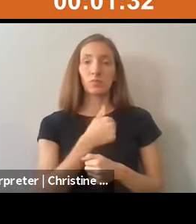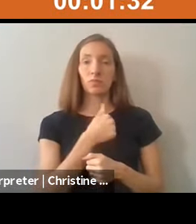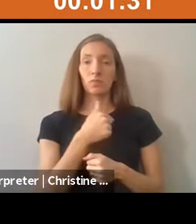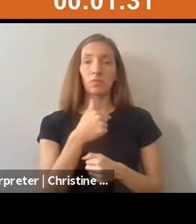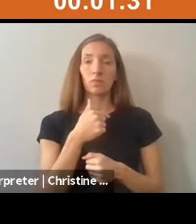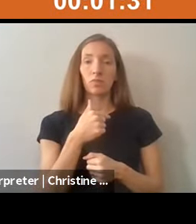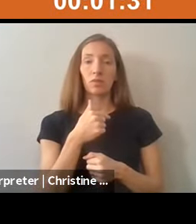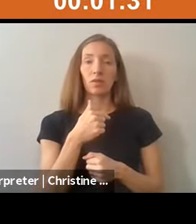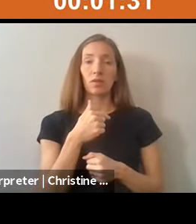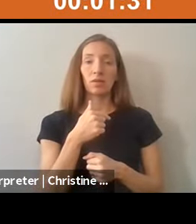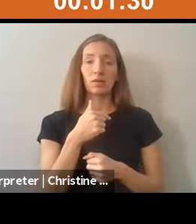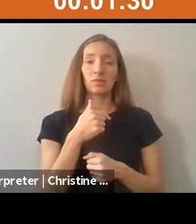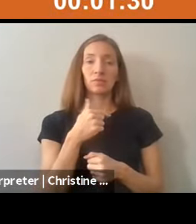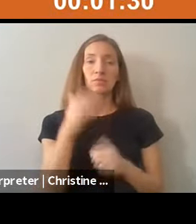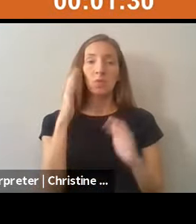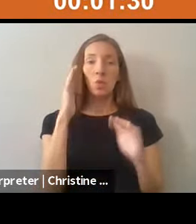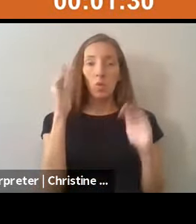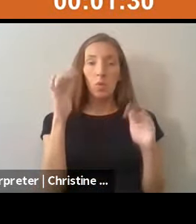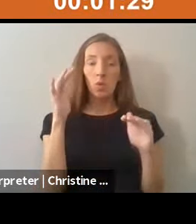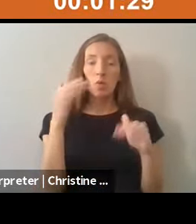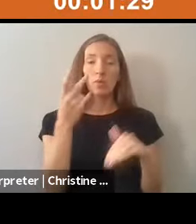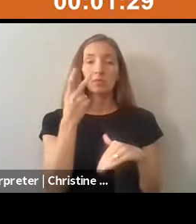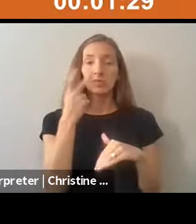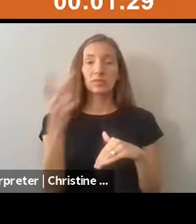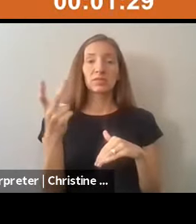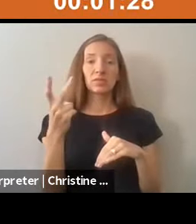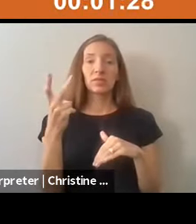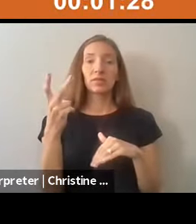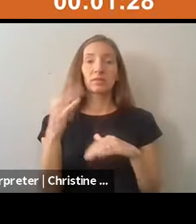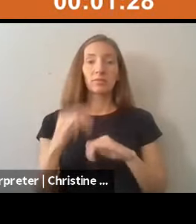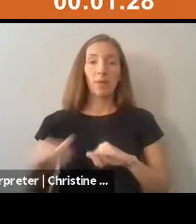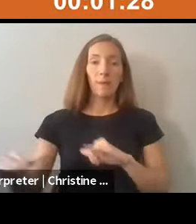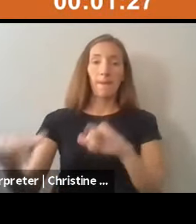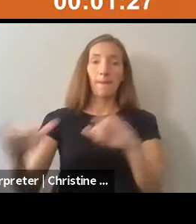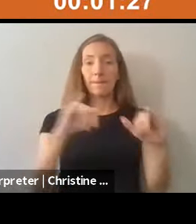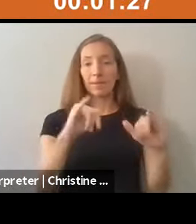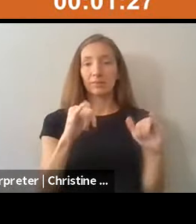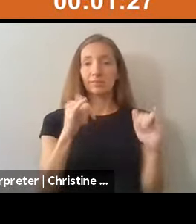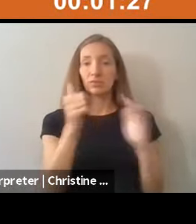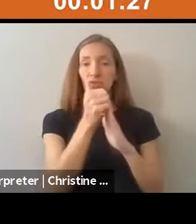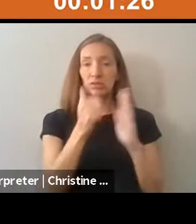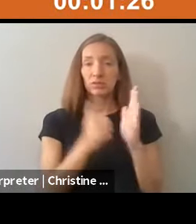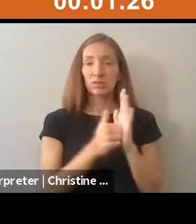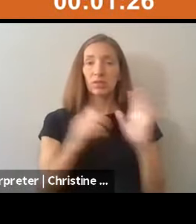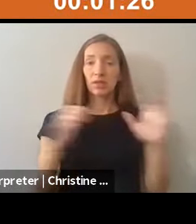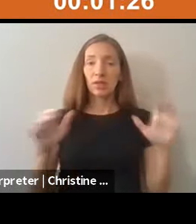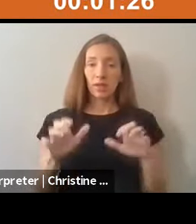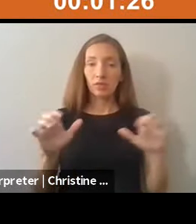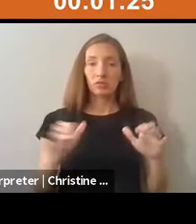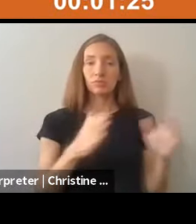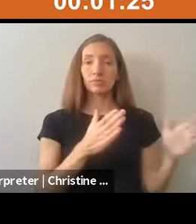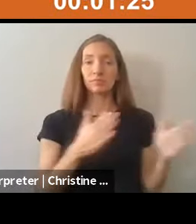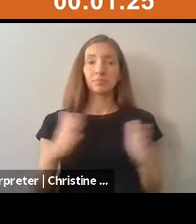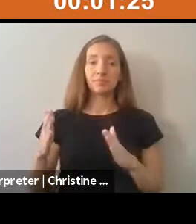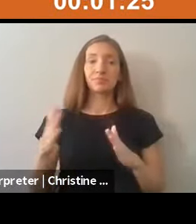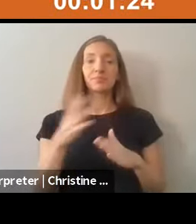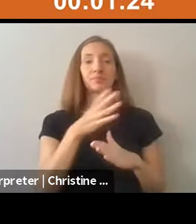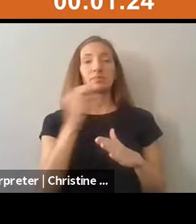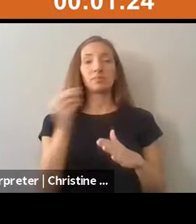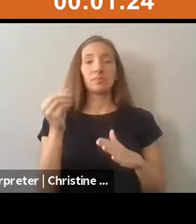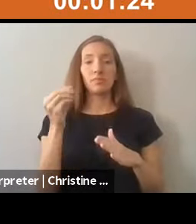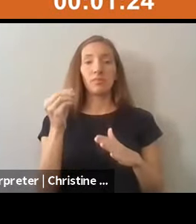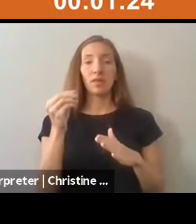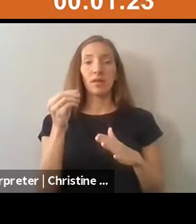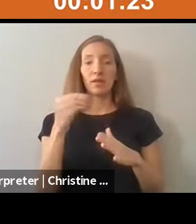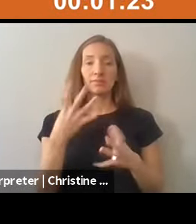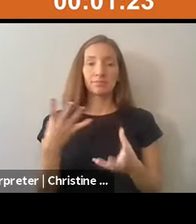common agenda, an action plan that we can all buy into, act upon, and hold ourselves accountable to. The third